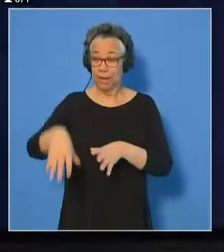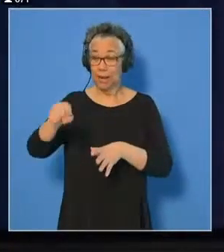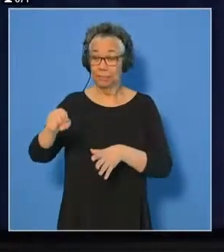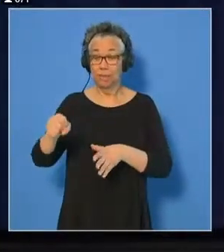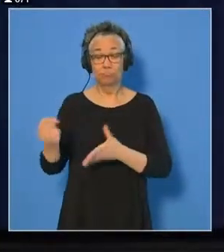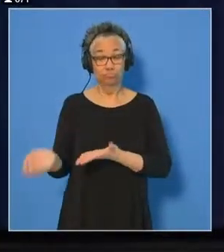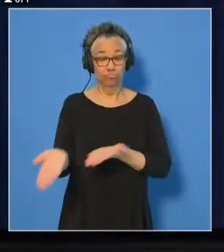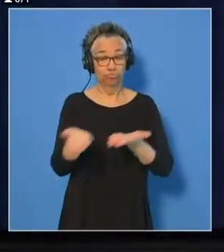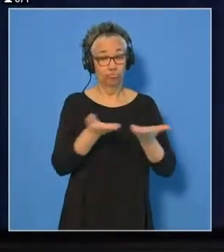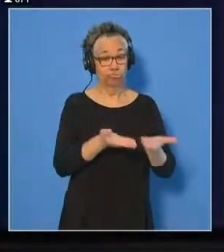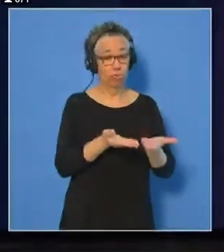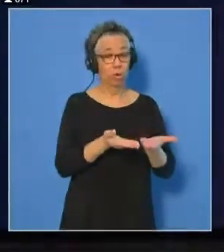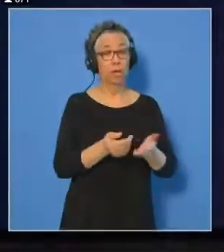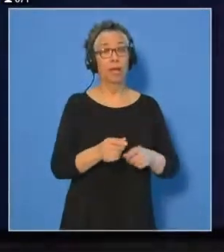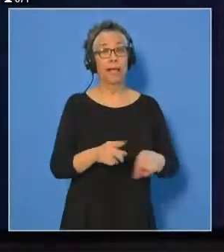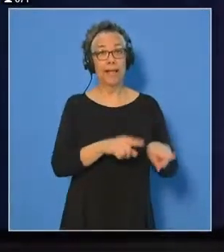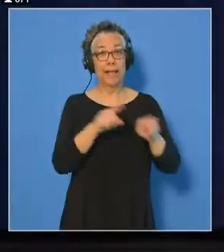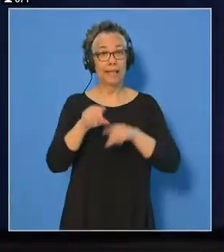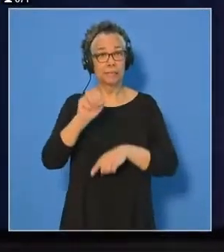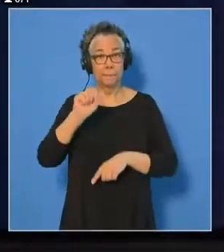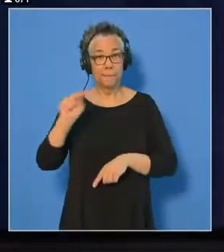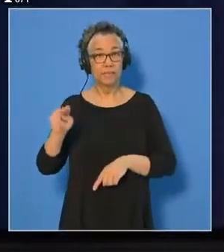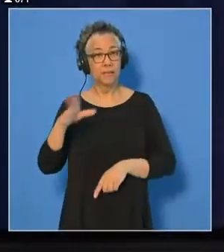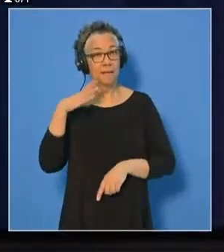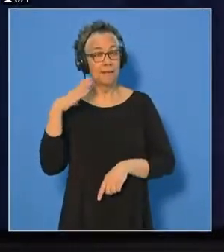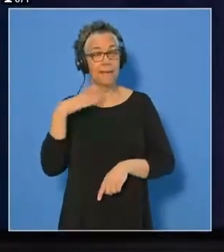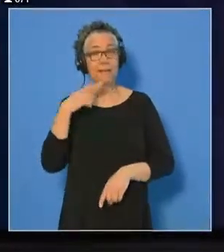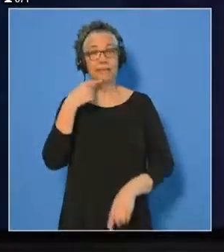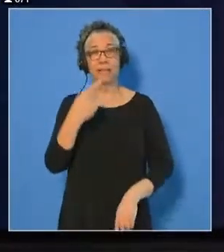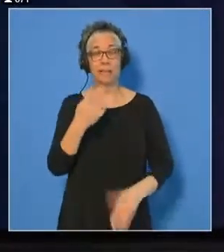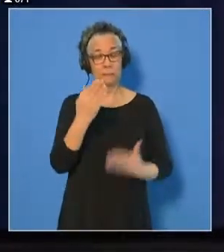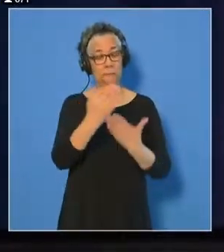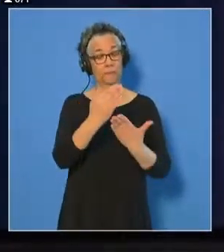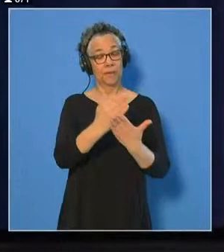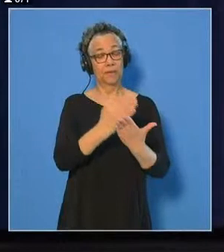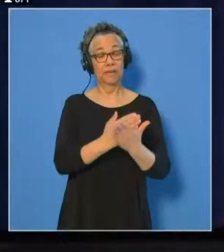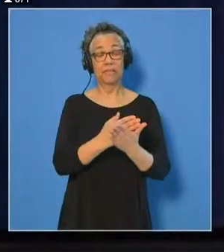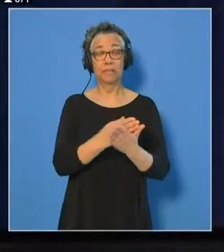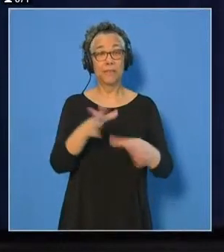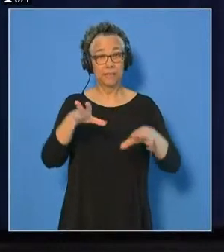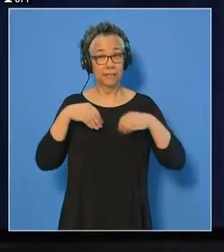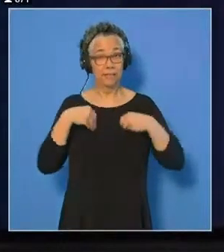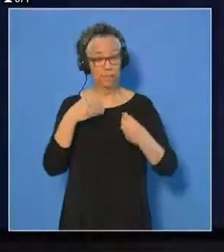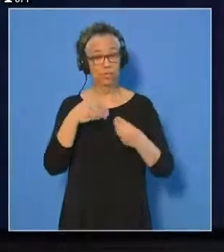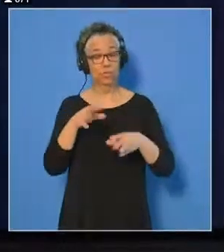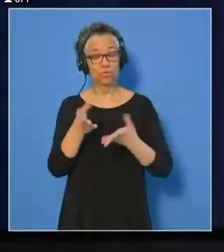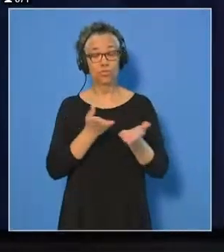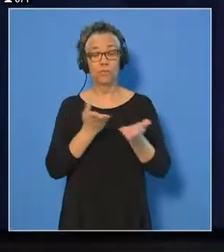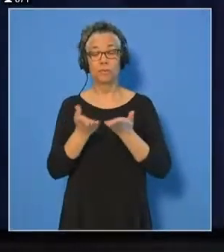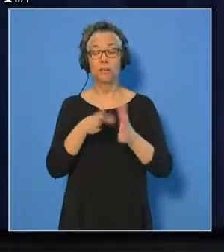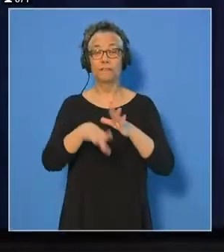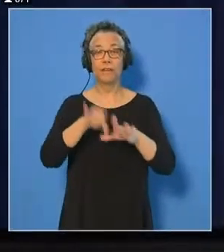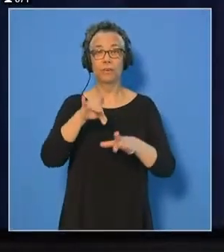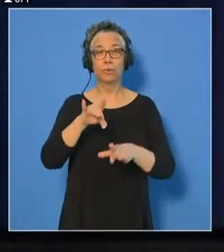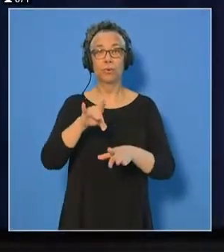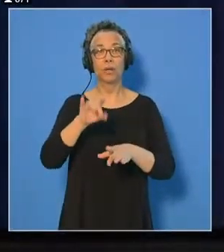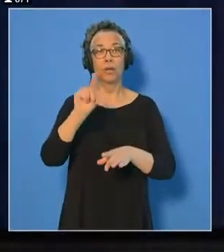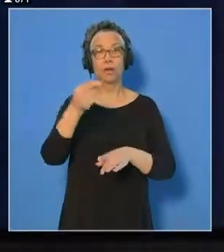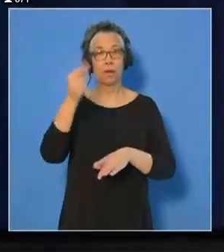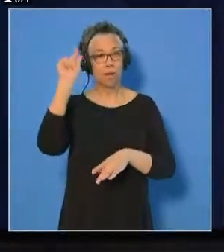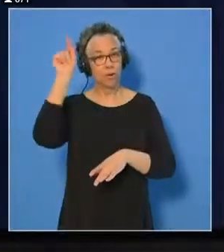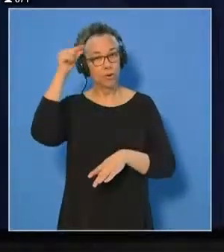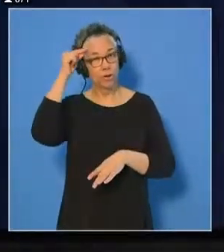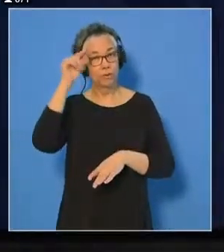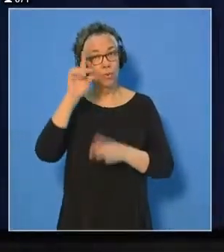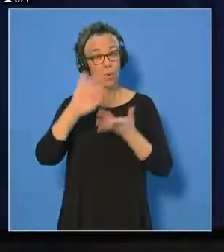deliver to you. As Minister Kane said, the listing of approved services can be found on the government website, which is a dynamic form which